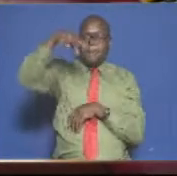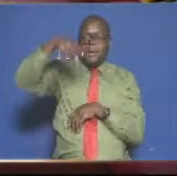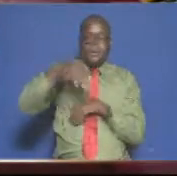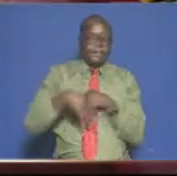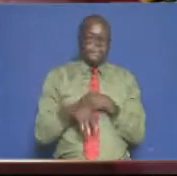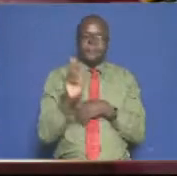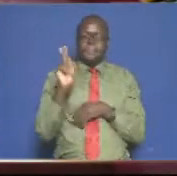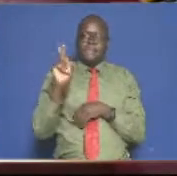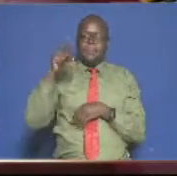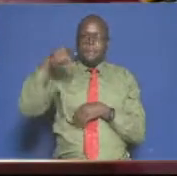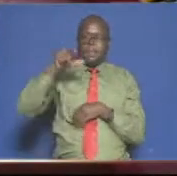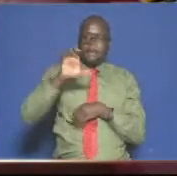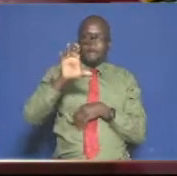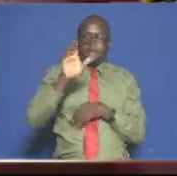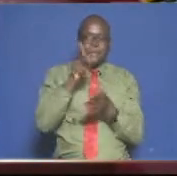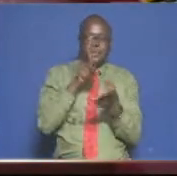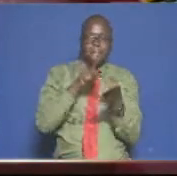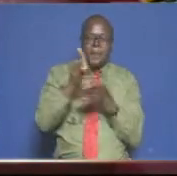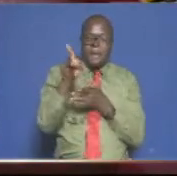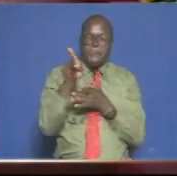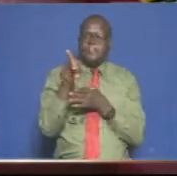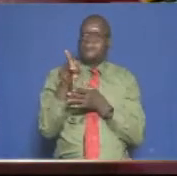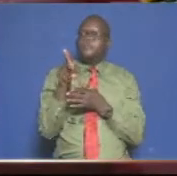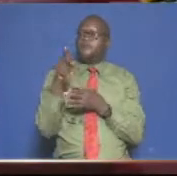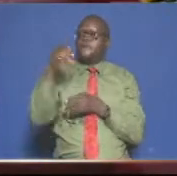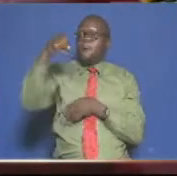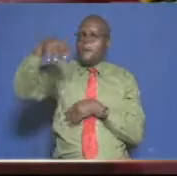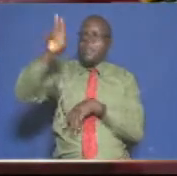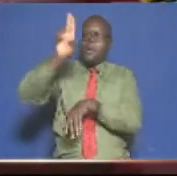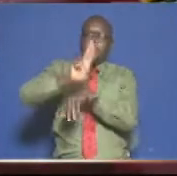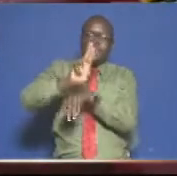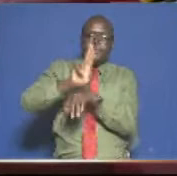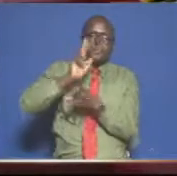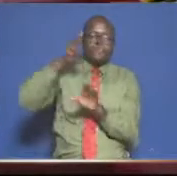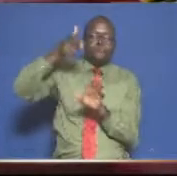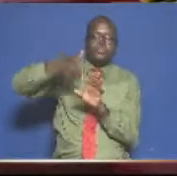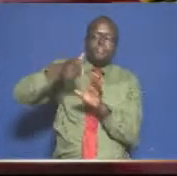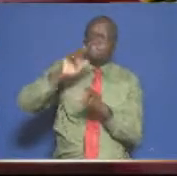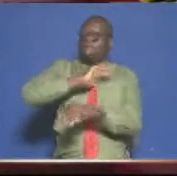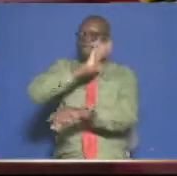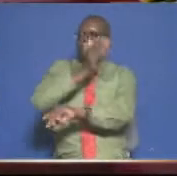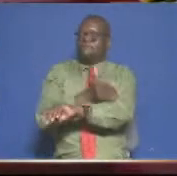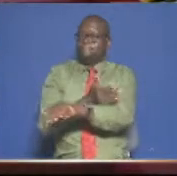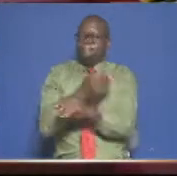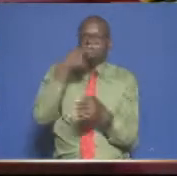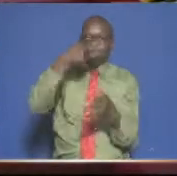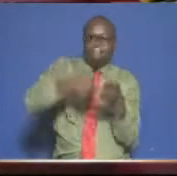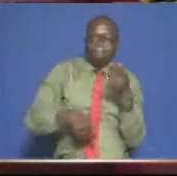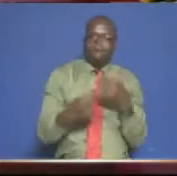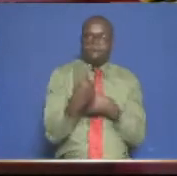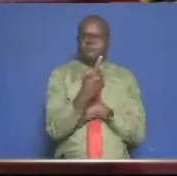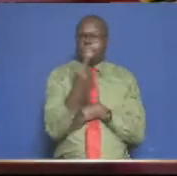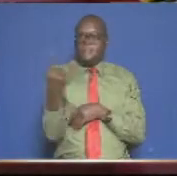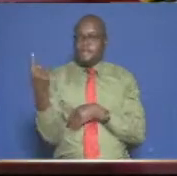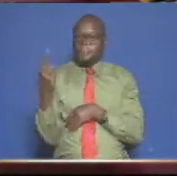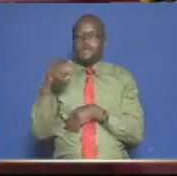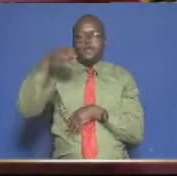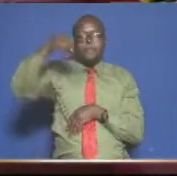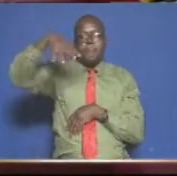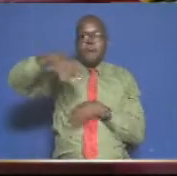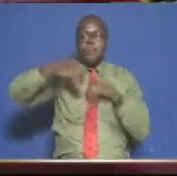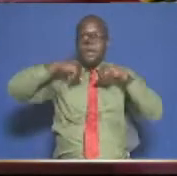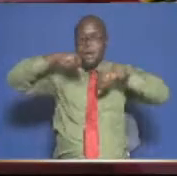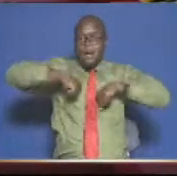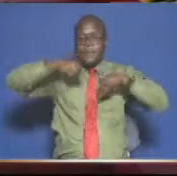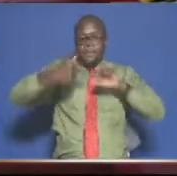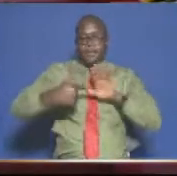KPLC pays IPPs for energy delivered, fuel used in generation capacity. Charges for each power purchase agreement are